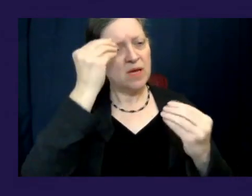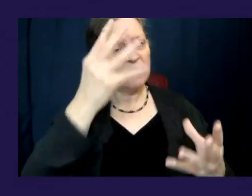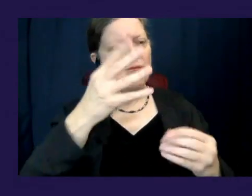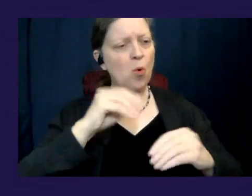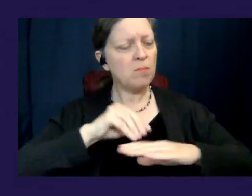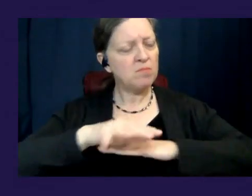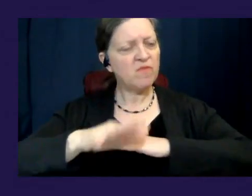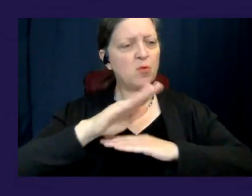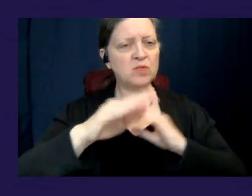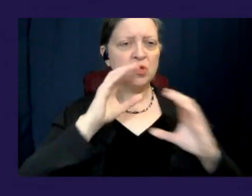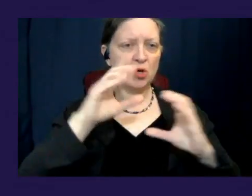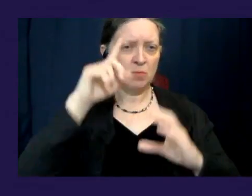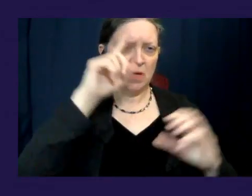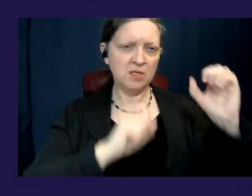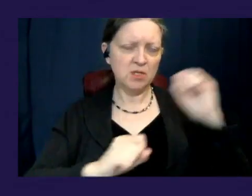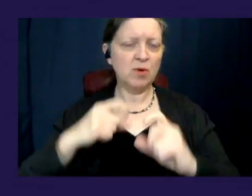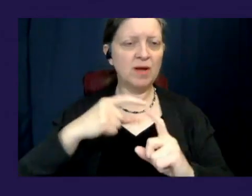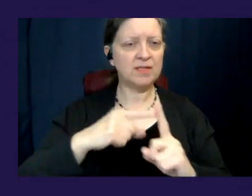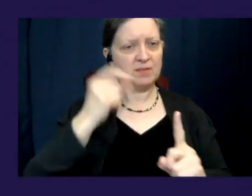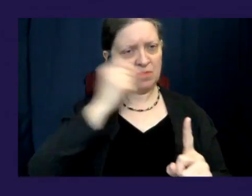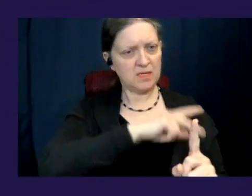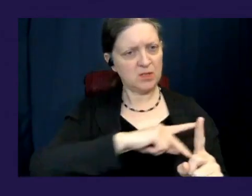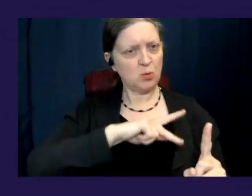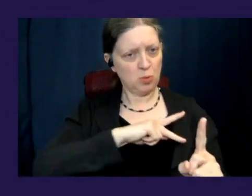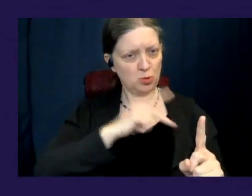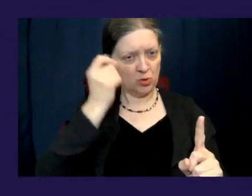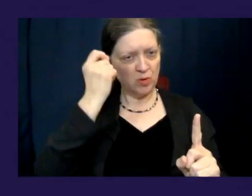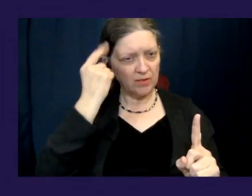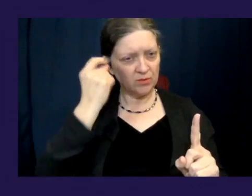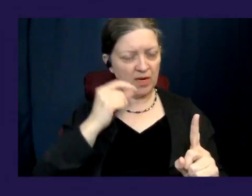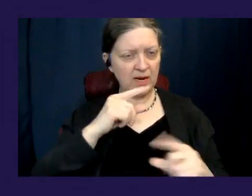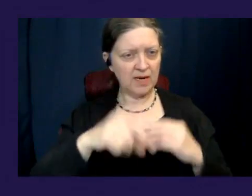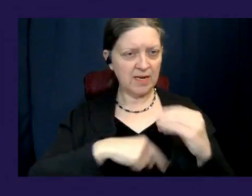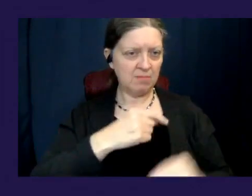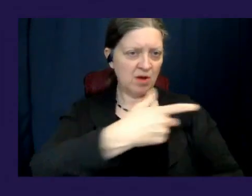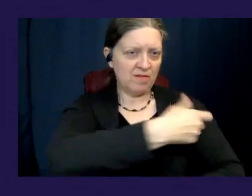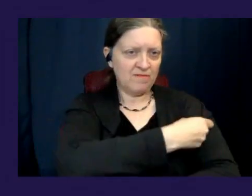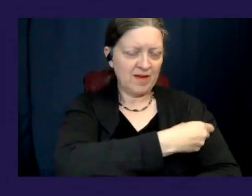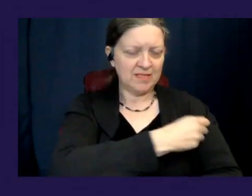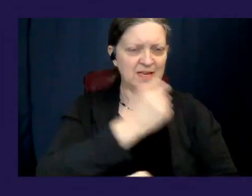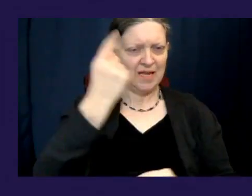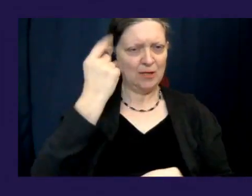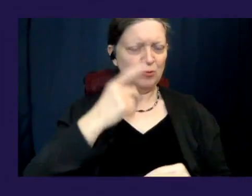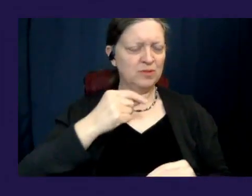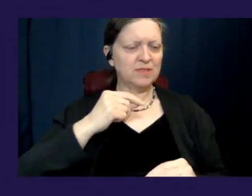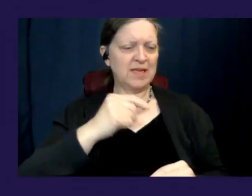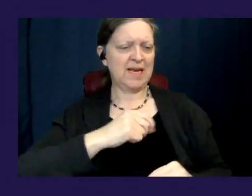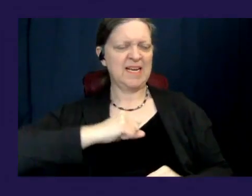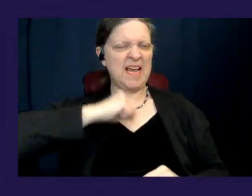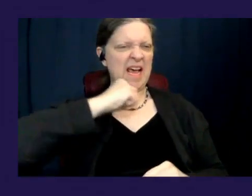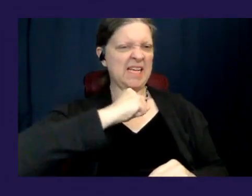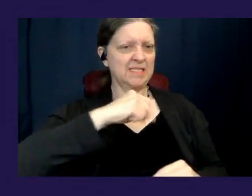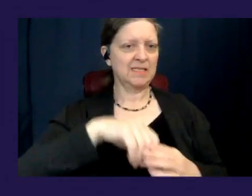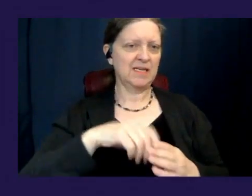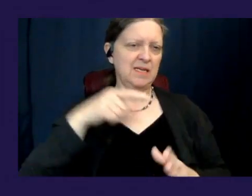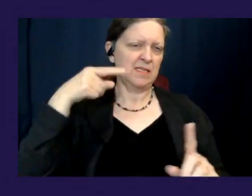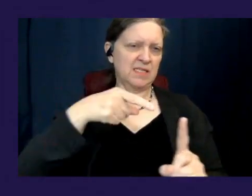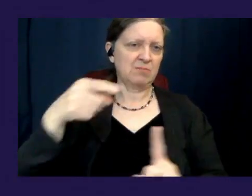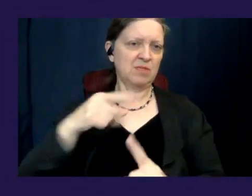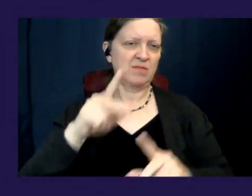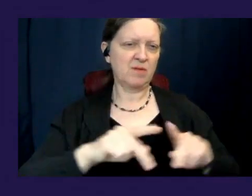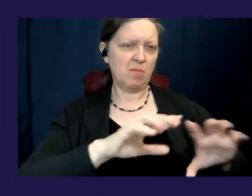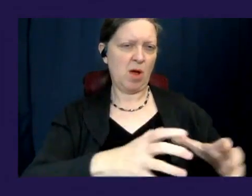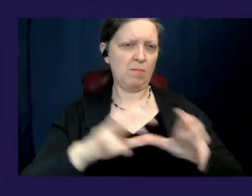partnerships, understanding vaccine hesitancy across special populations, and then prioritization. And I will say one additional piece we